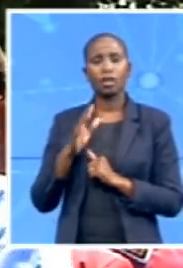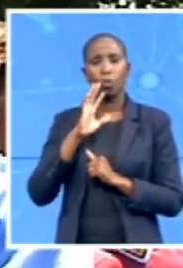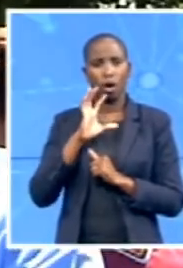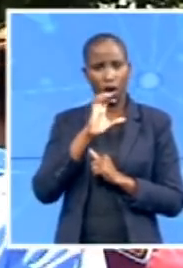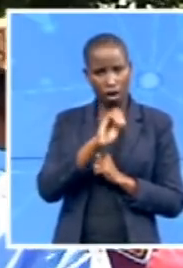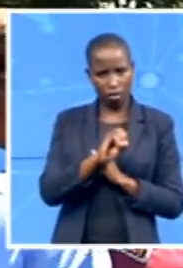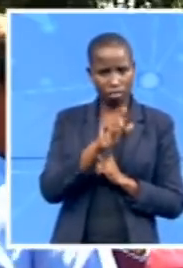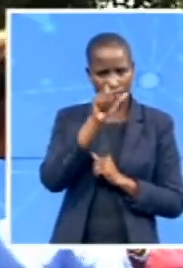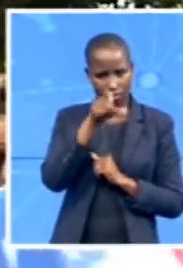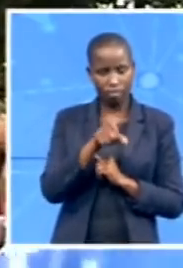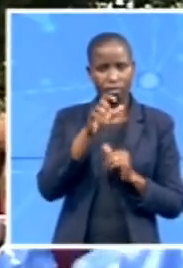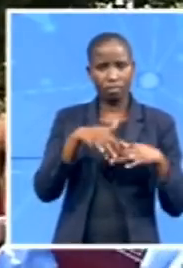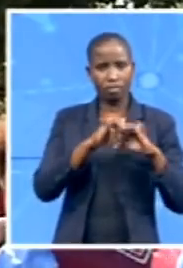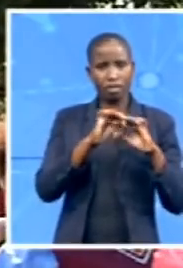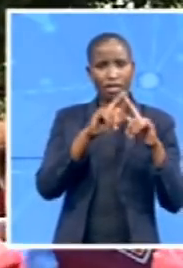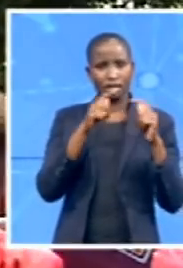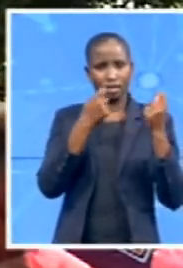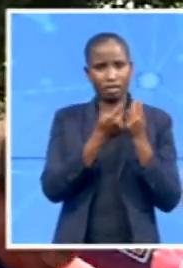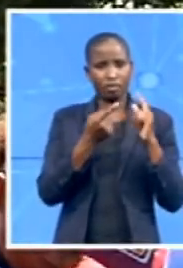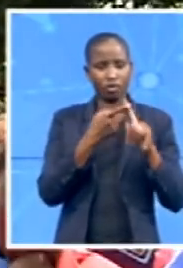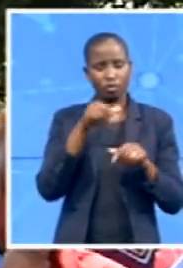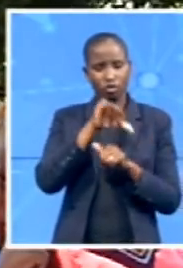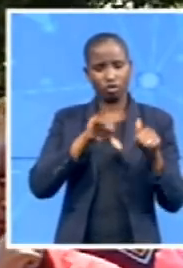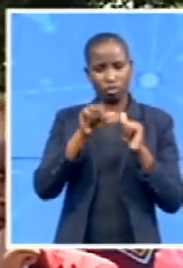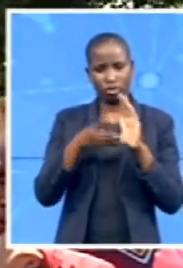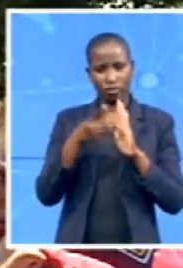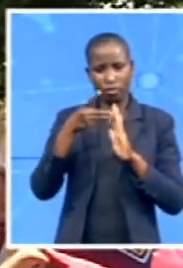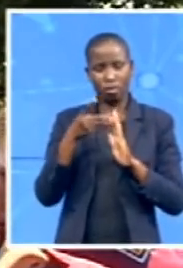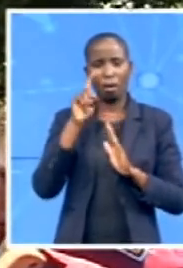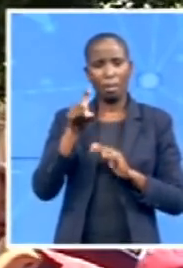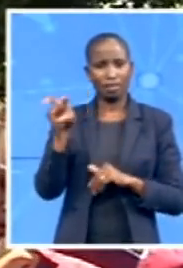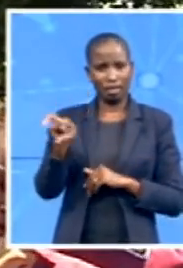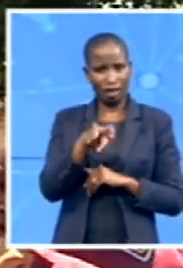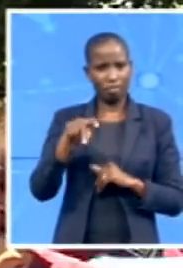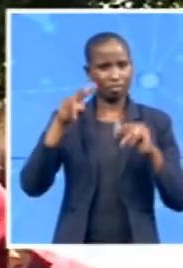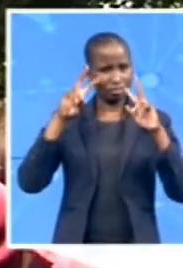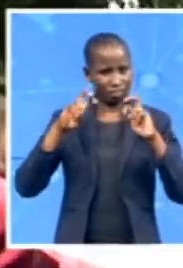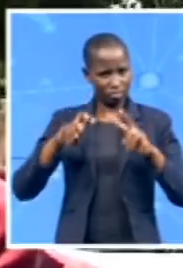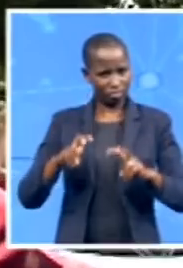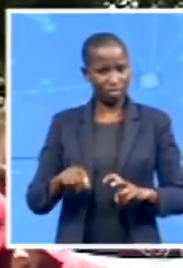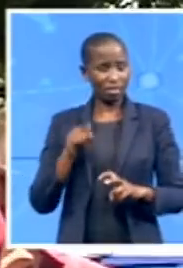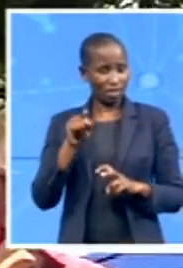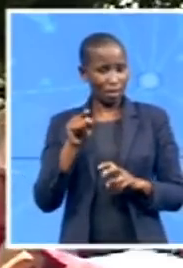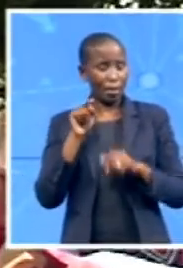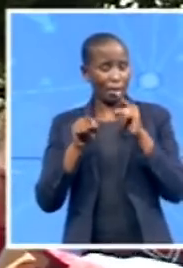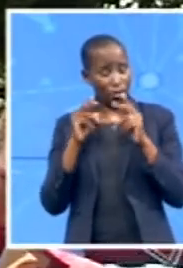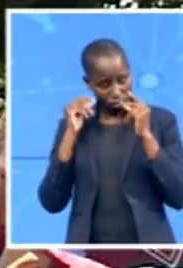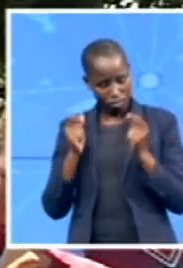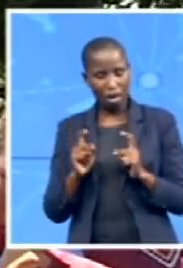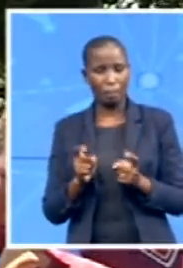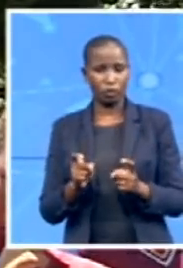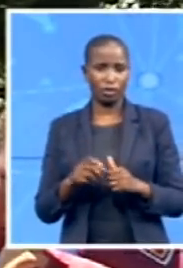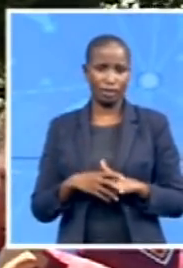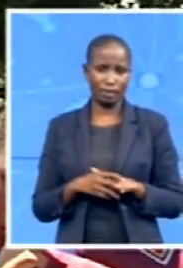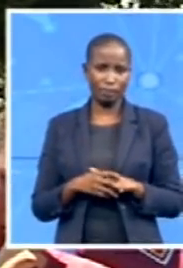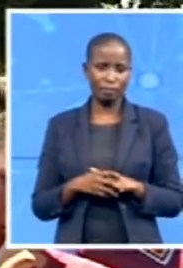Social Development to come and investigate these allegations immediately. And the affected